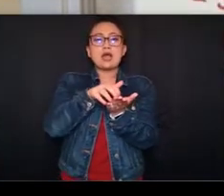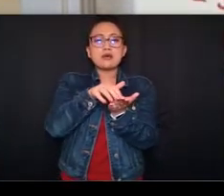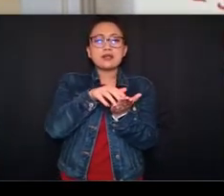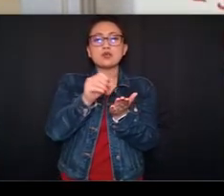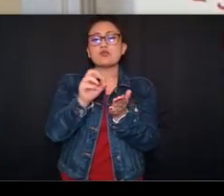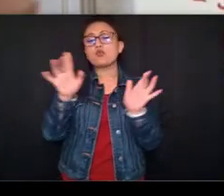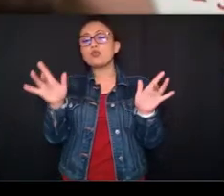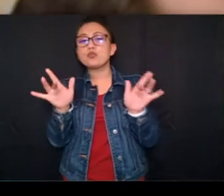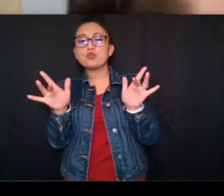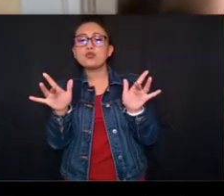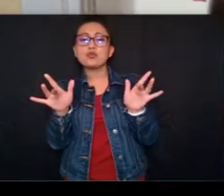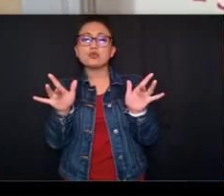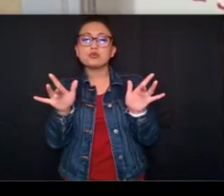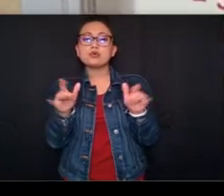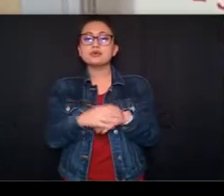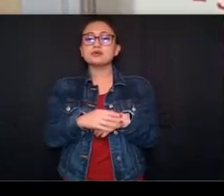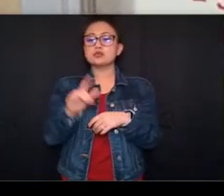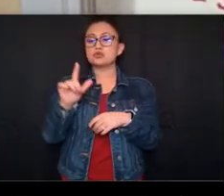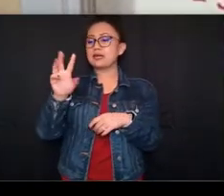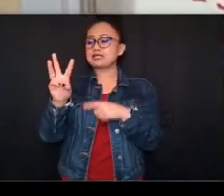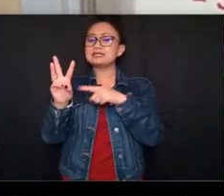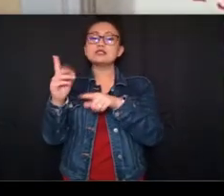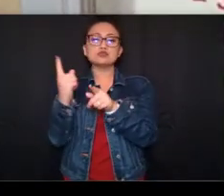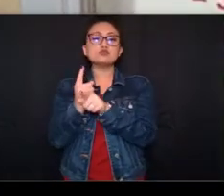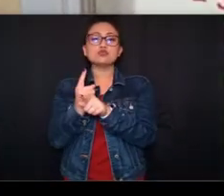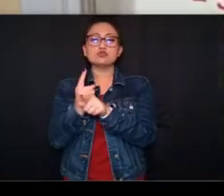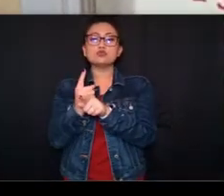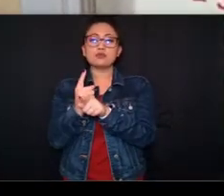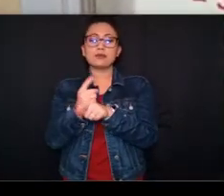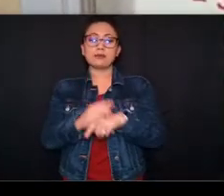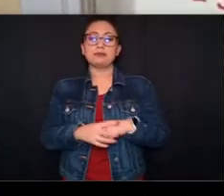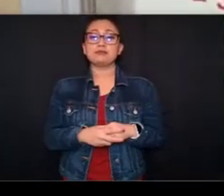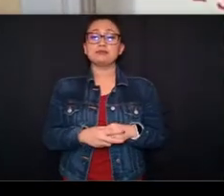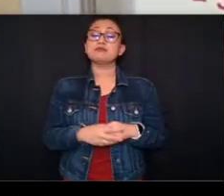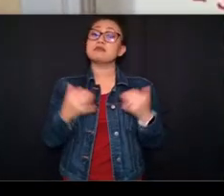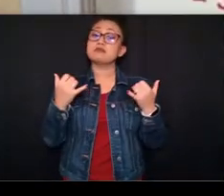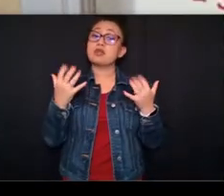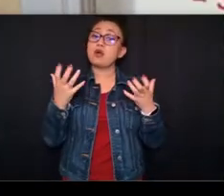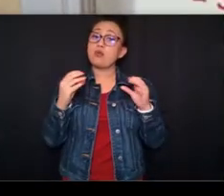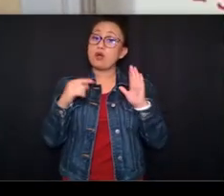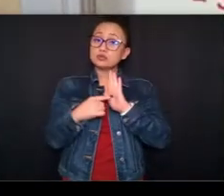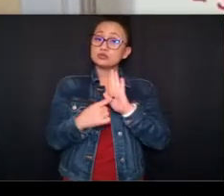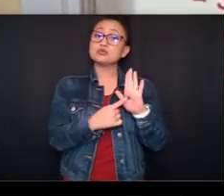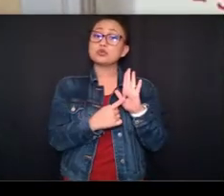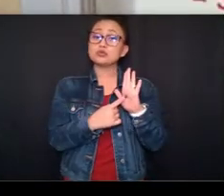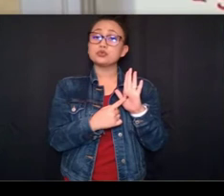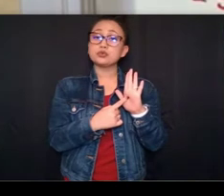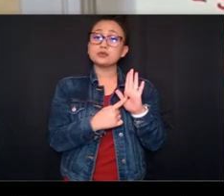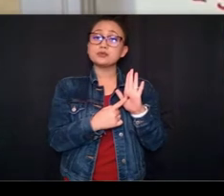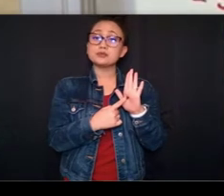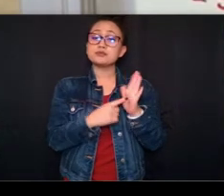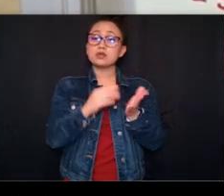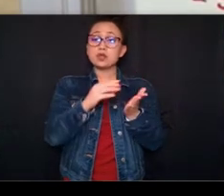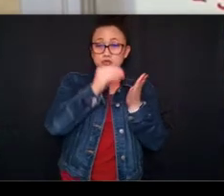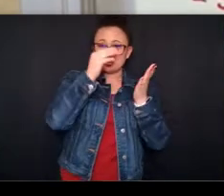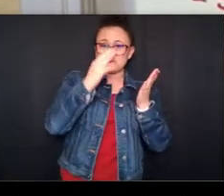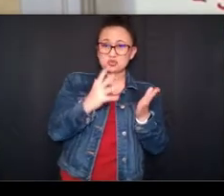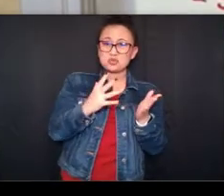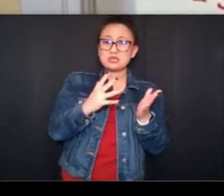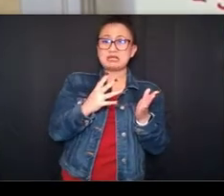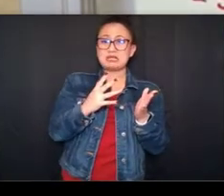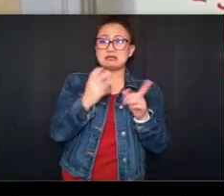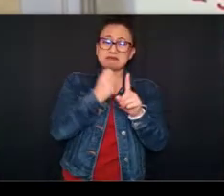hand as we've done here, 26 is the correct answer. Now, I want to show you how a lot of students get into trouble if you don't follow order